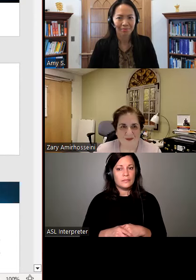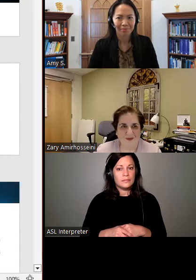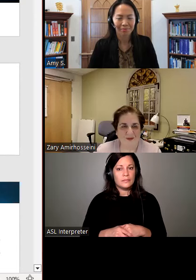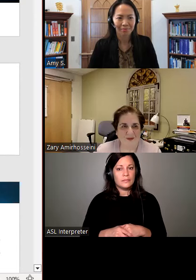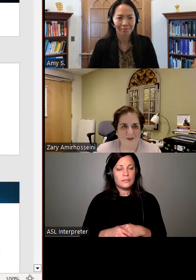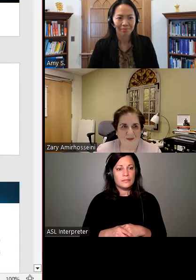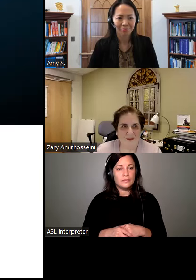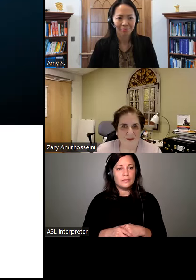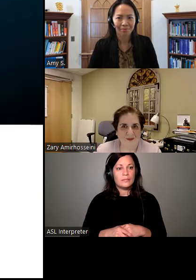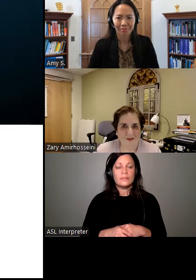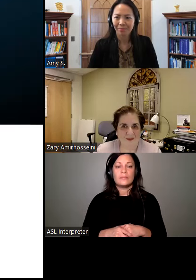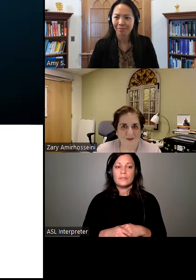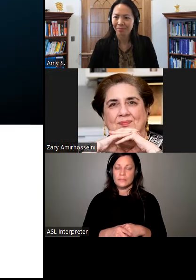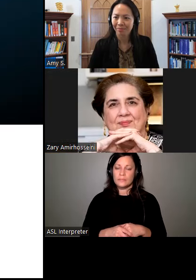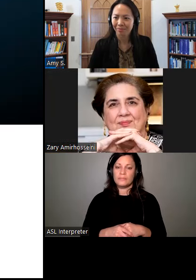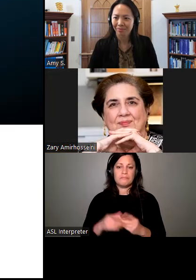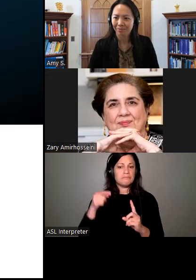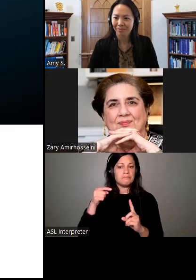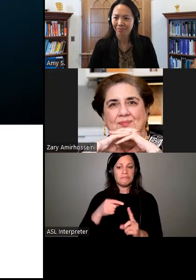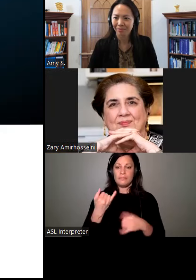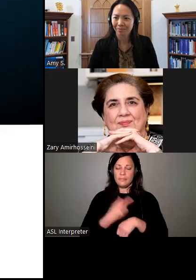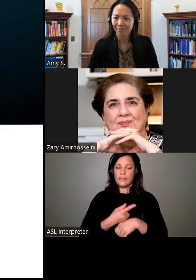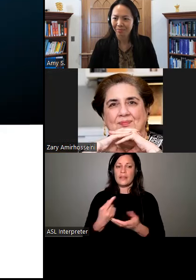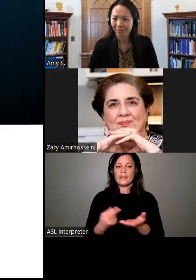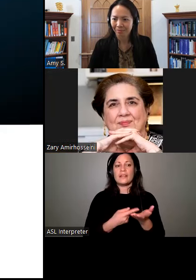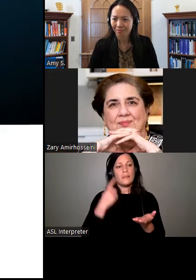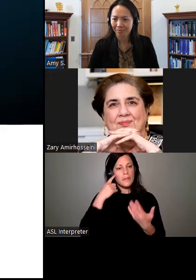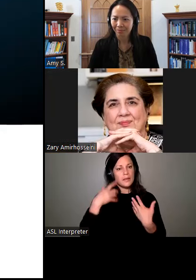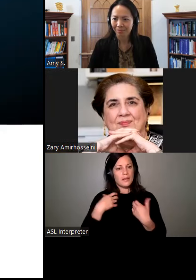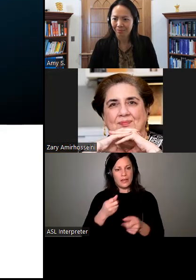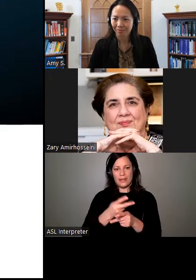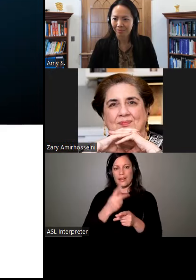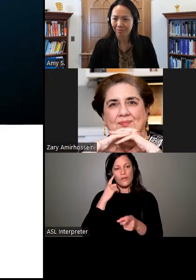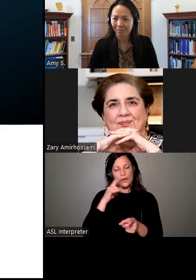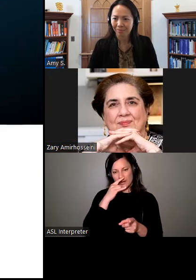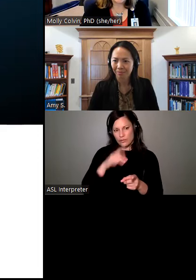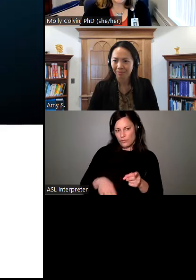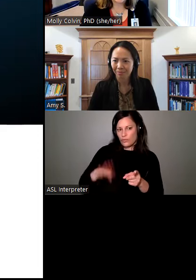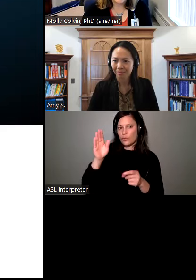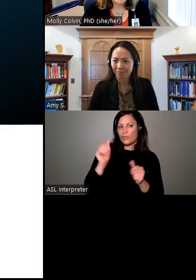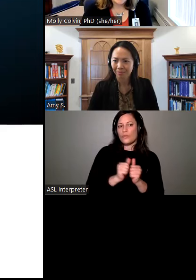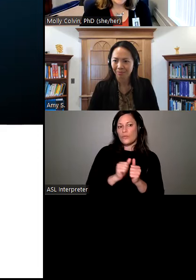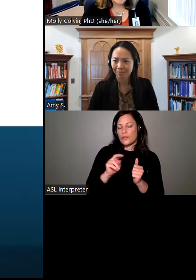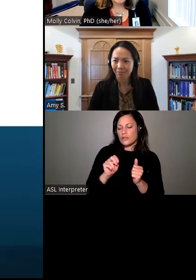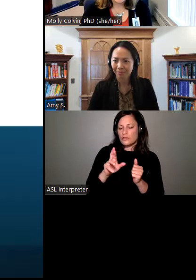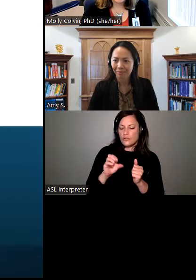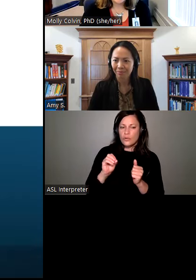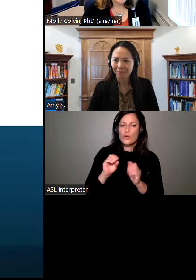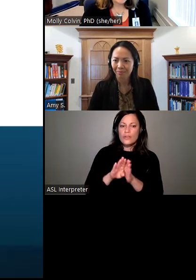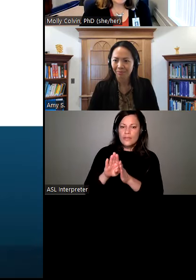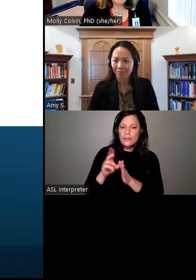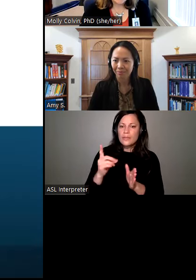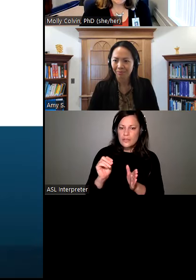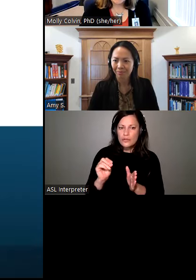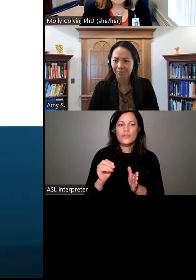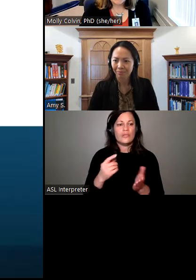And so I'm going to be speaking about mental health care for kids who are growing up with learning and neurodevelopmental disorders. And I have